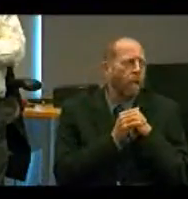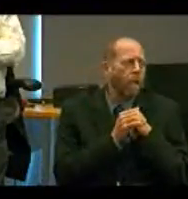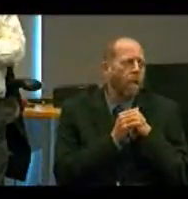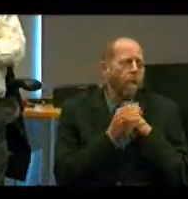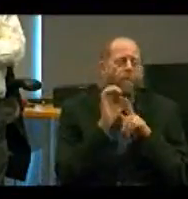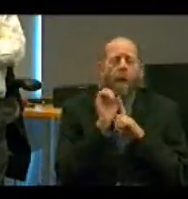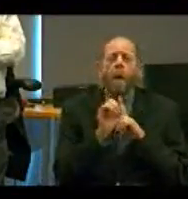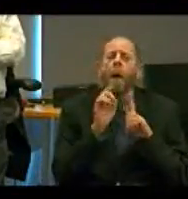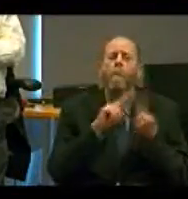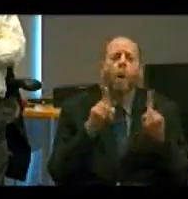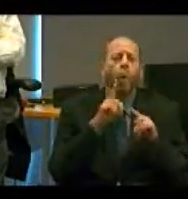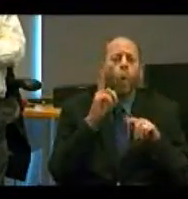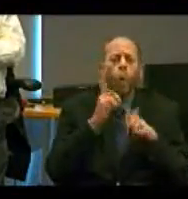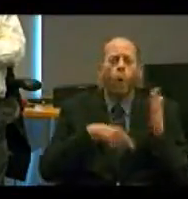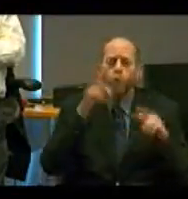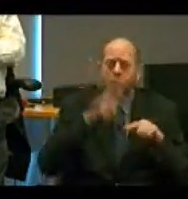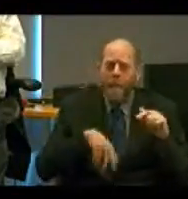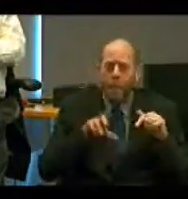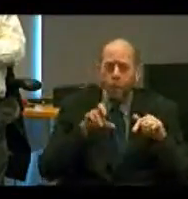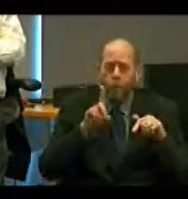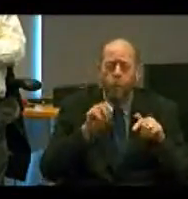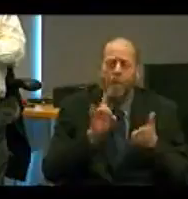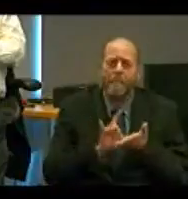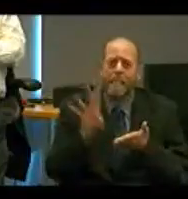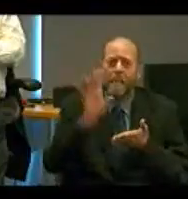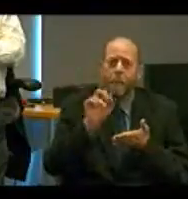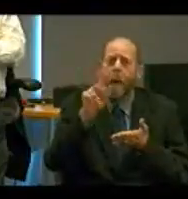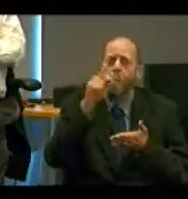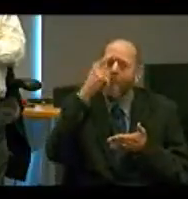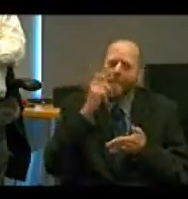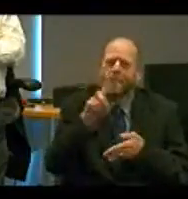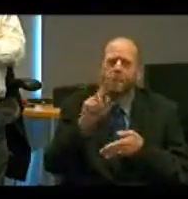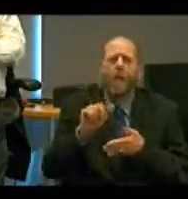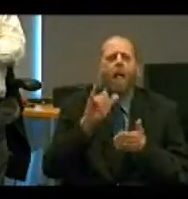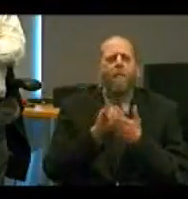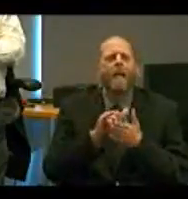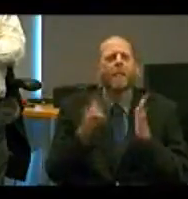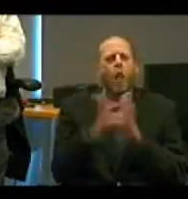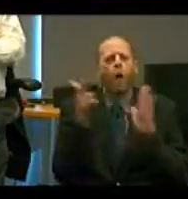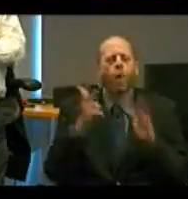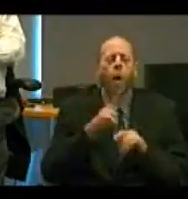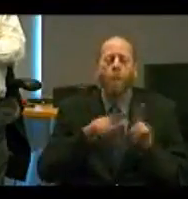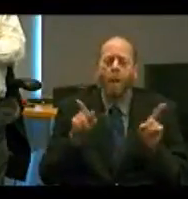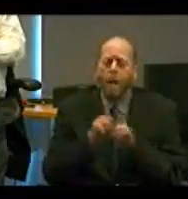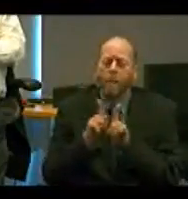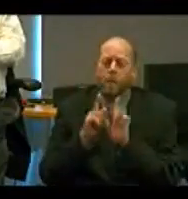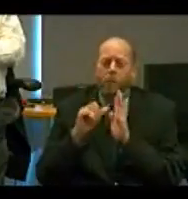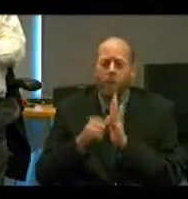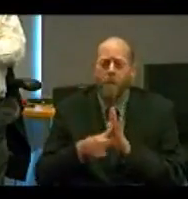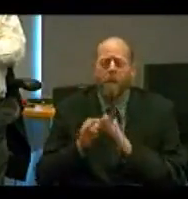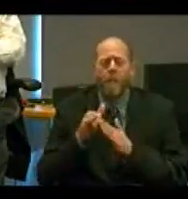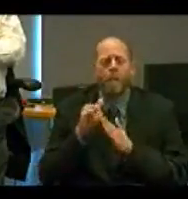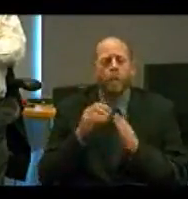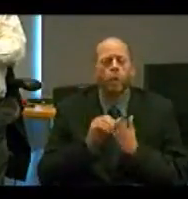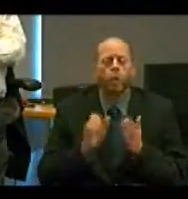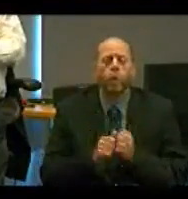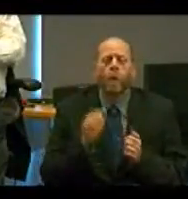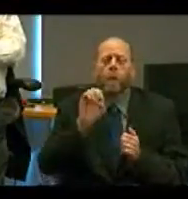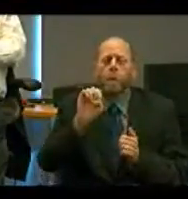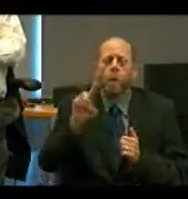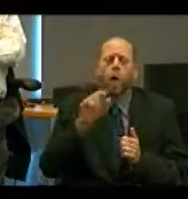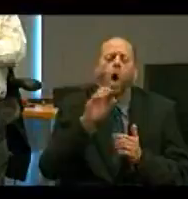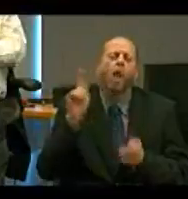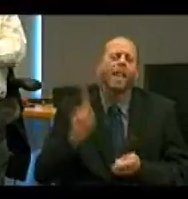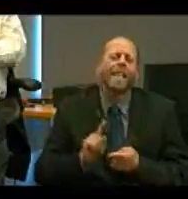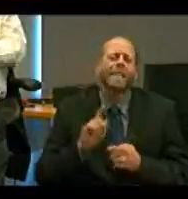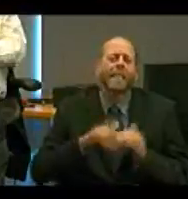But what you can't do is kick kids out because of their disability. That's unlawful. But I'd also point out that students with emotional disturbance are less